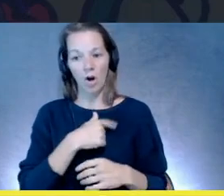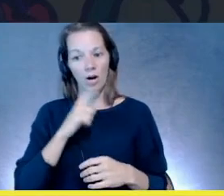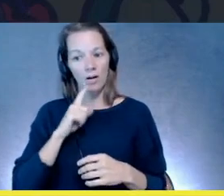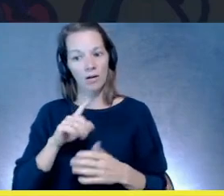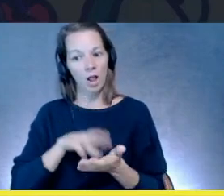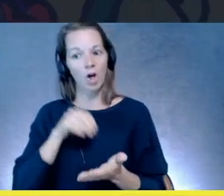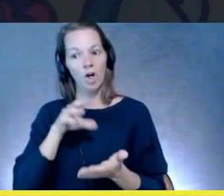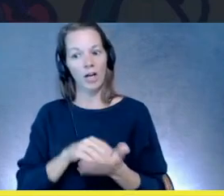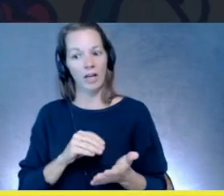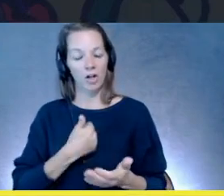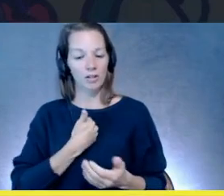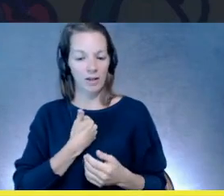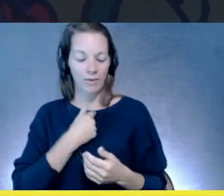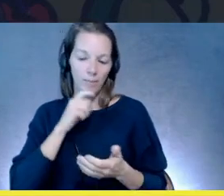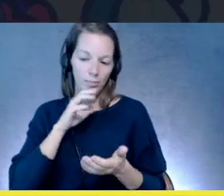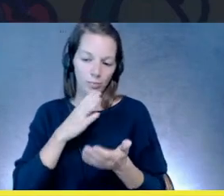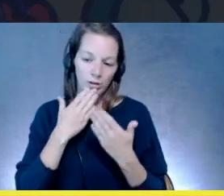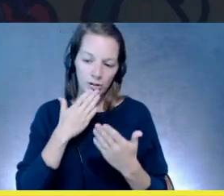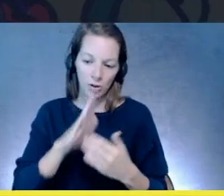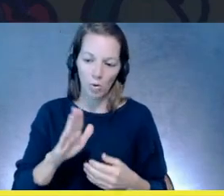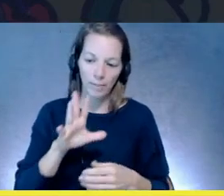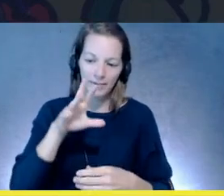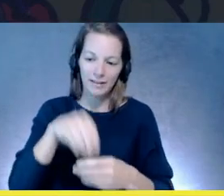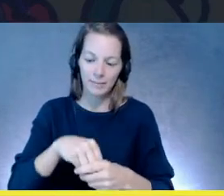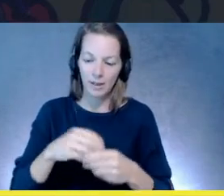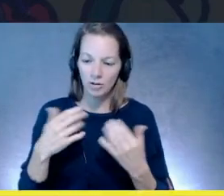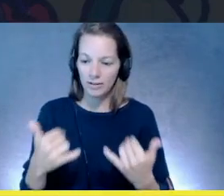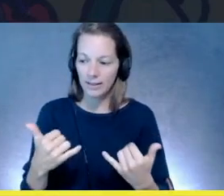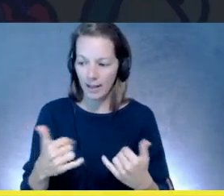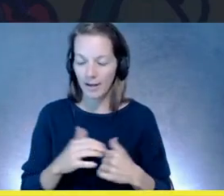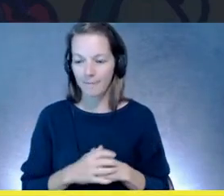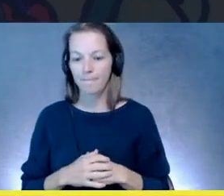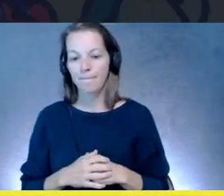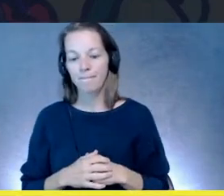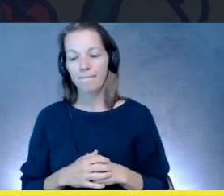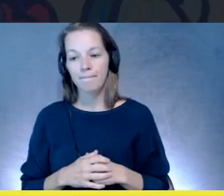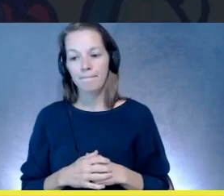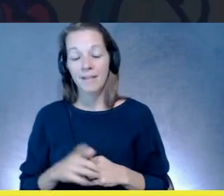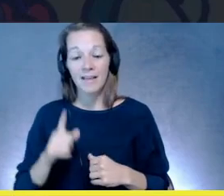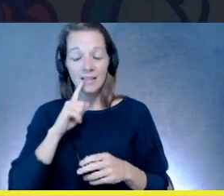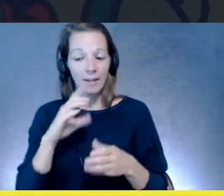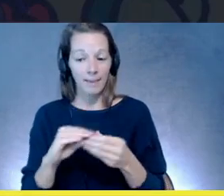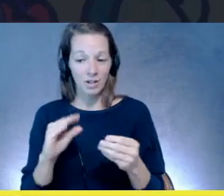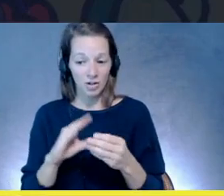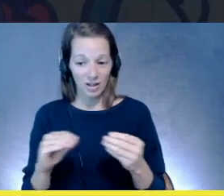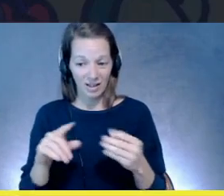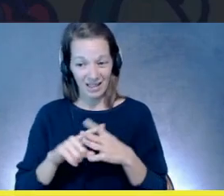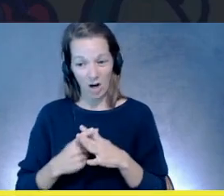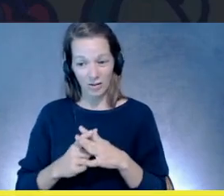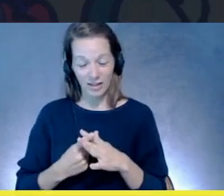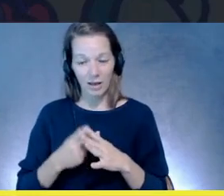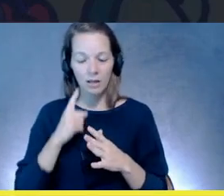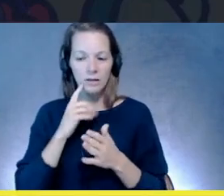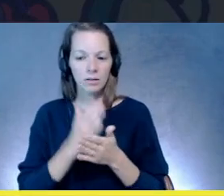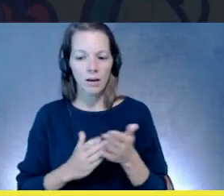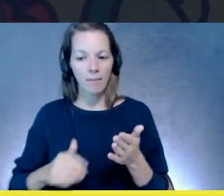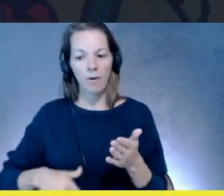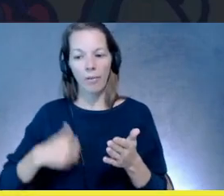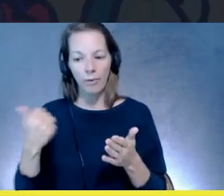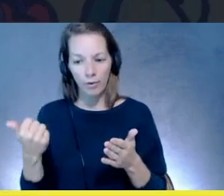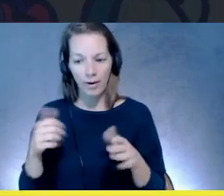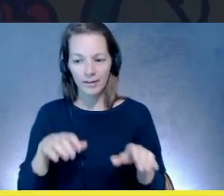and we appreciate your participation in the event today. As I mentioned at the outset, we have some other